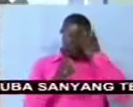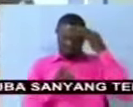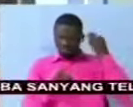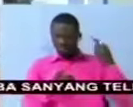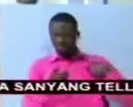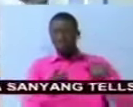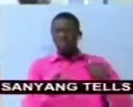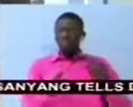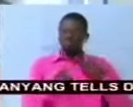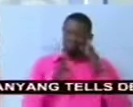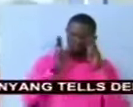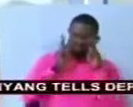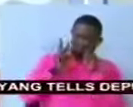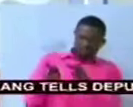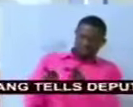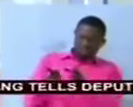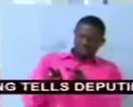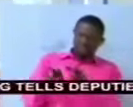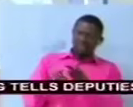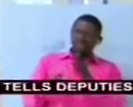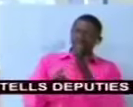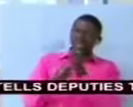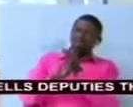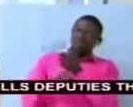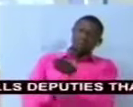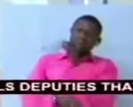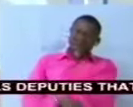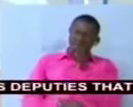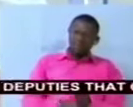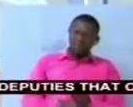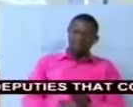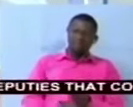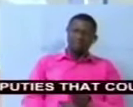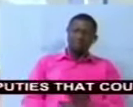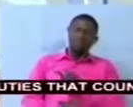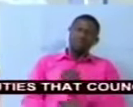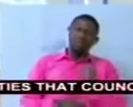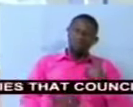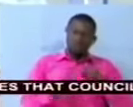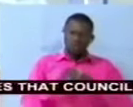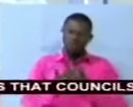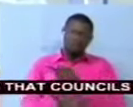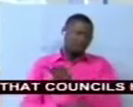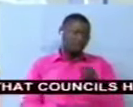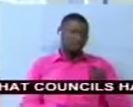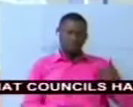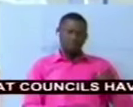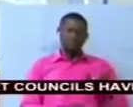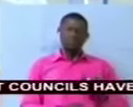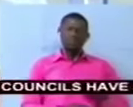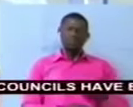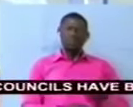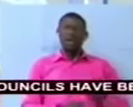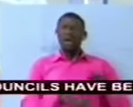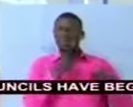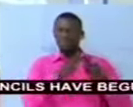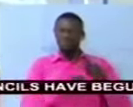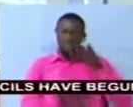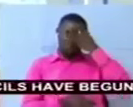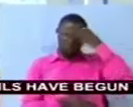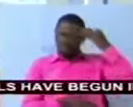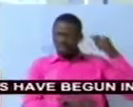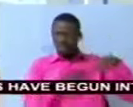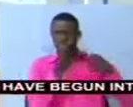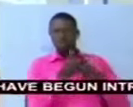kind of assistance were they giving to these people? No, the extent that they forgot about you. Lum teki